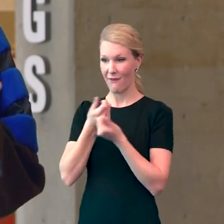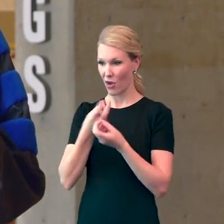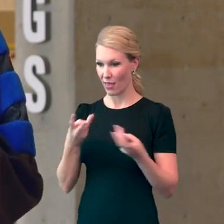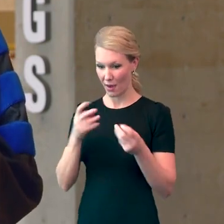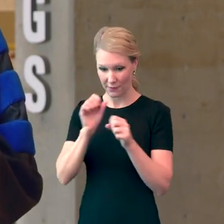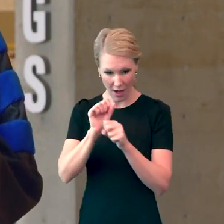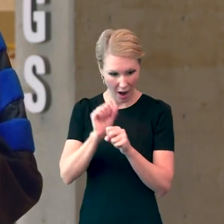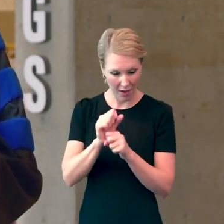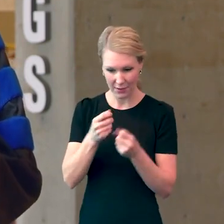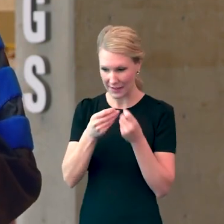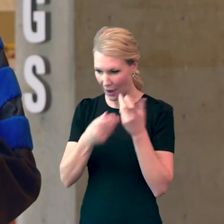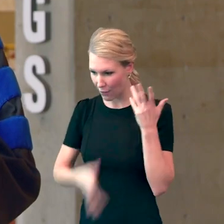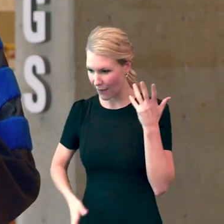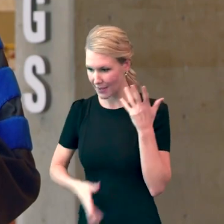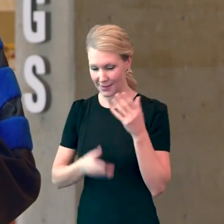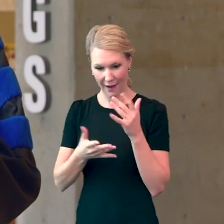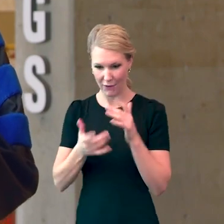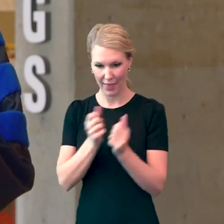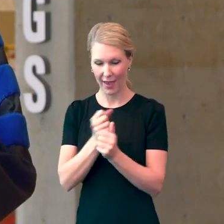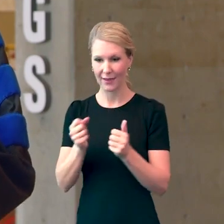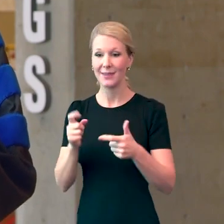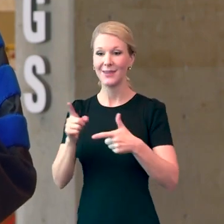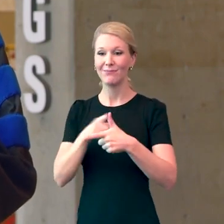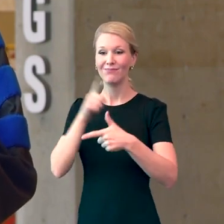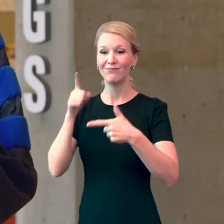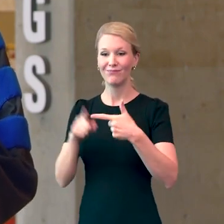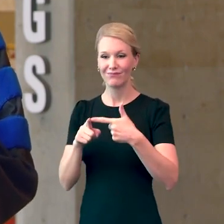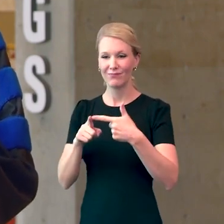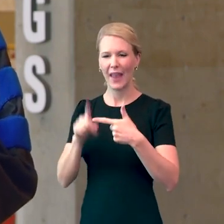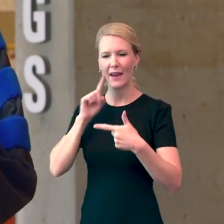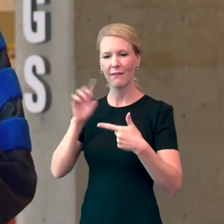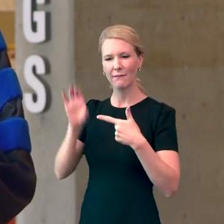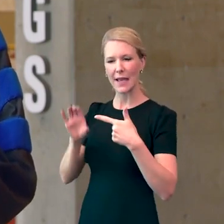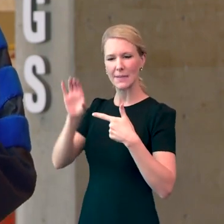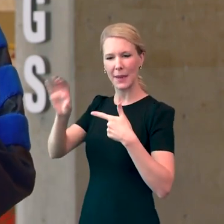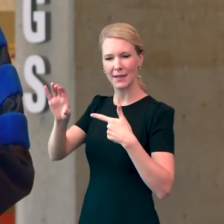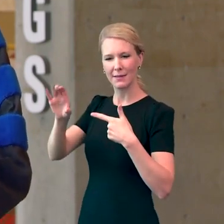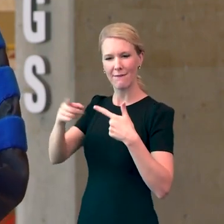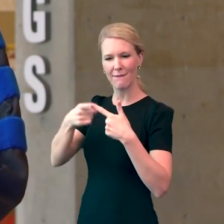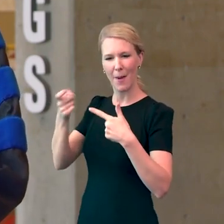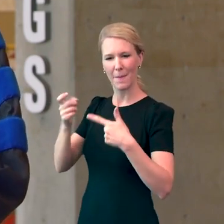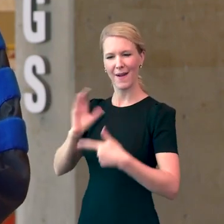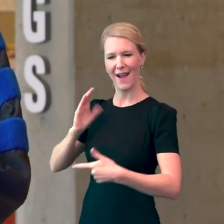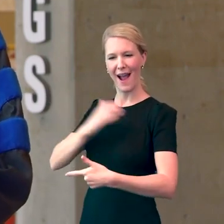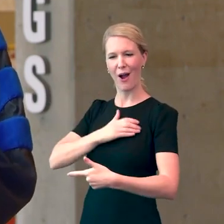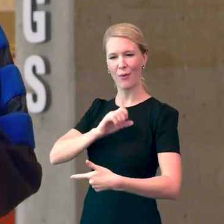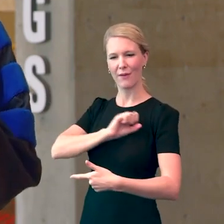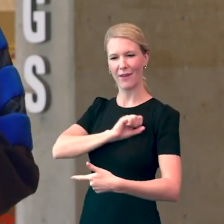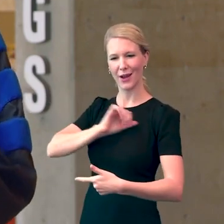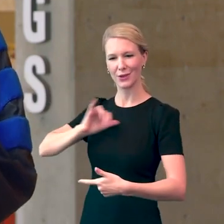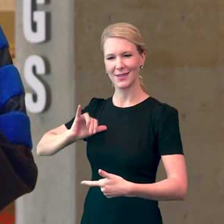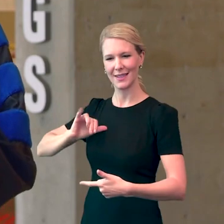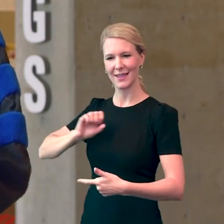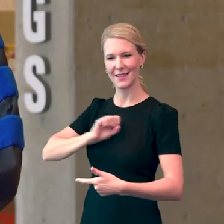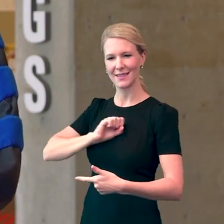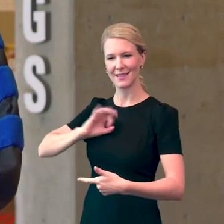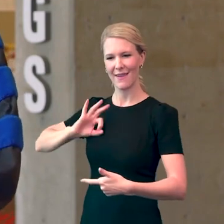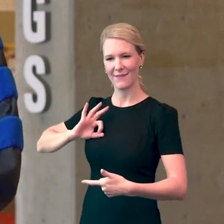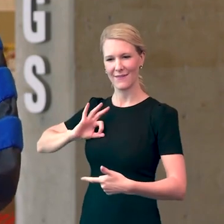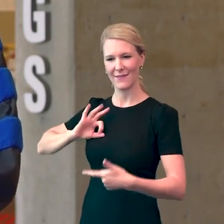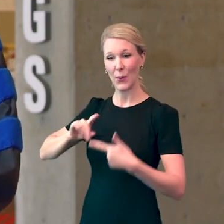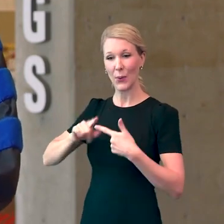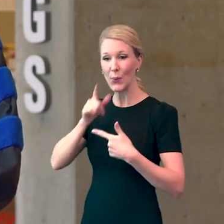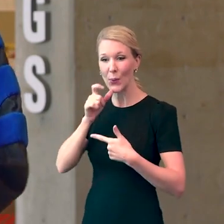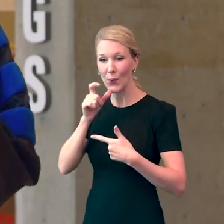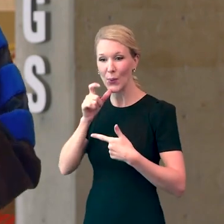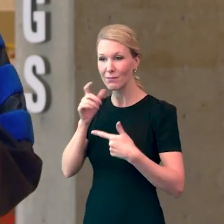the sacrifices you've made. Next, I'd like for you to recognize the investment of the faculty and the